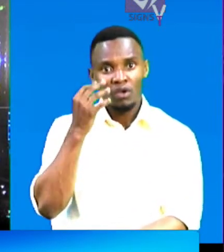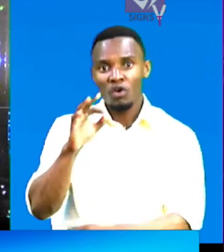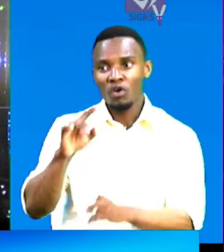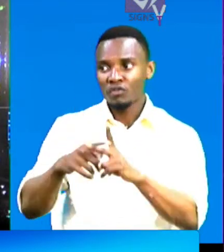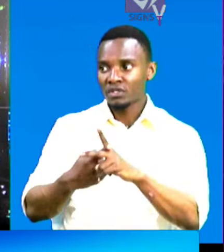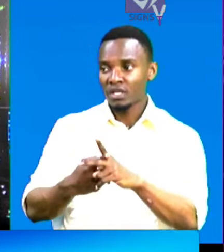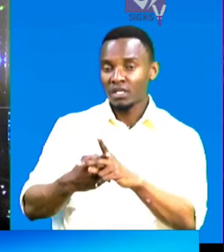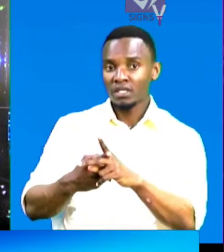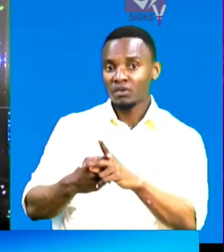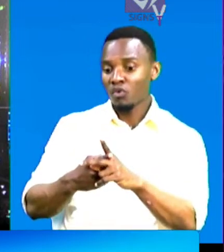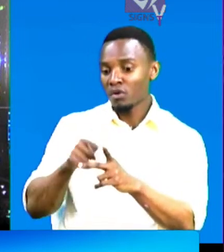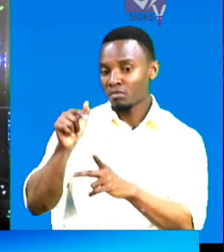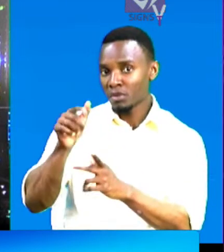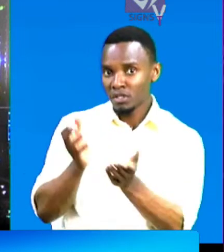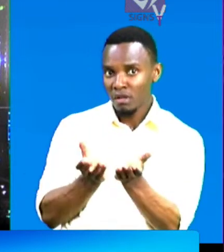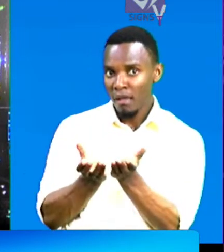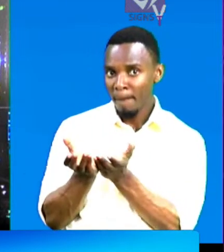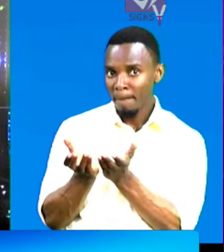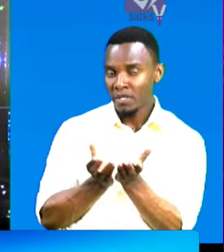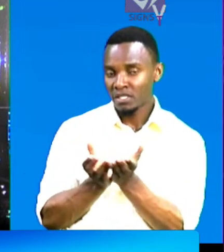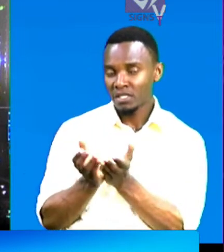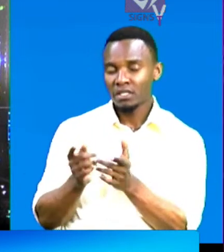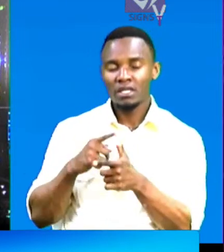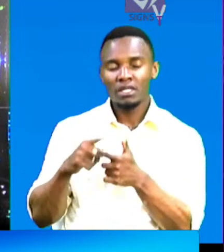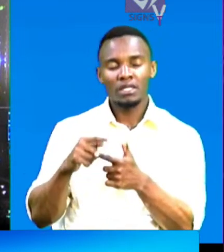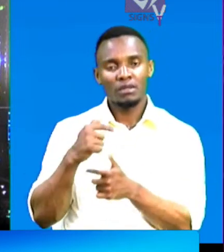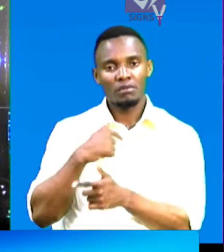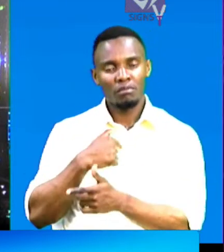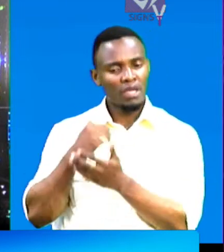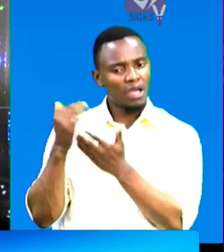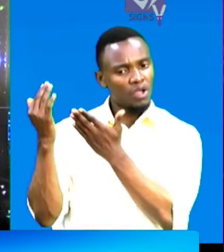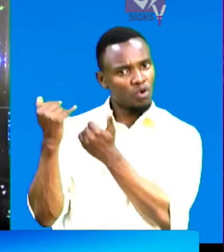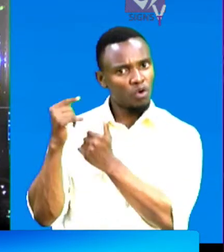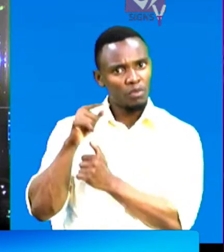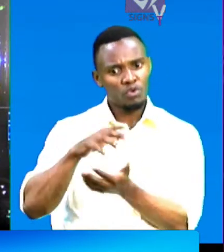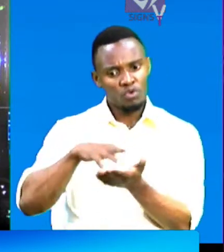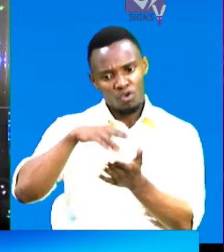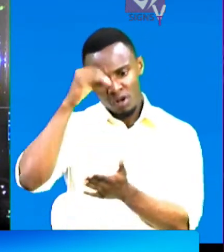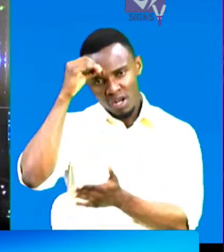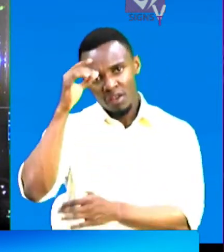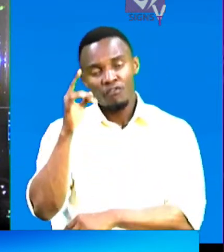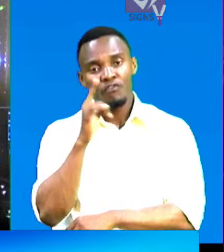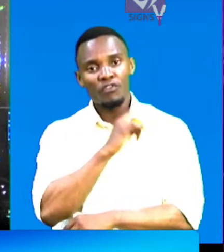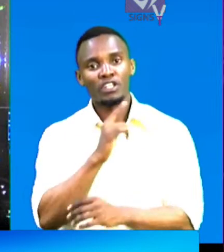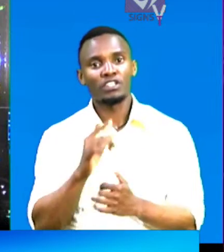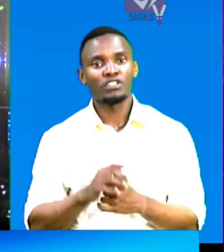do drop shipping. I hope you've learned something.